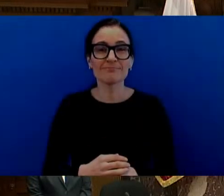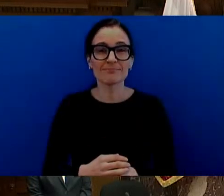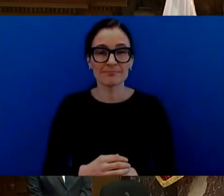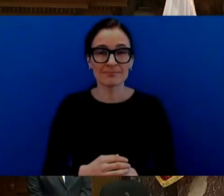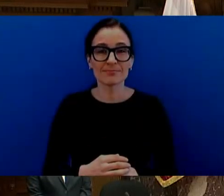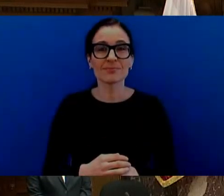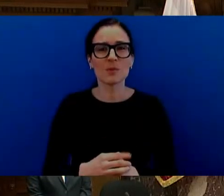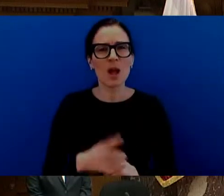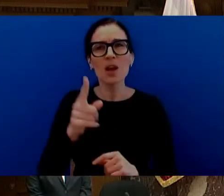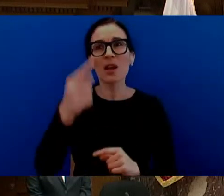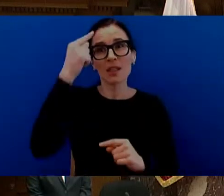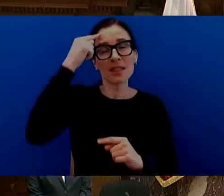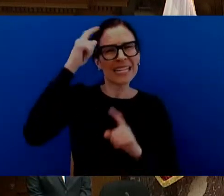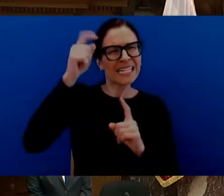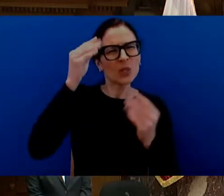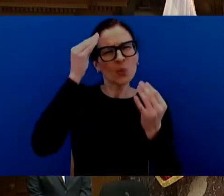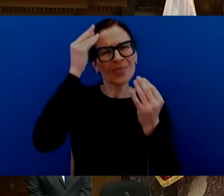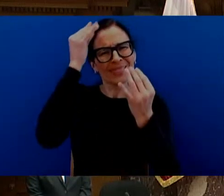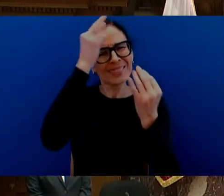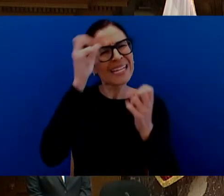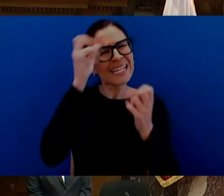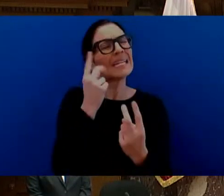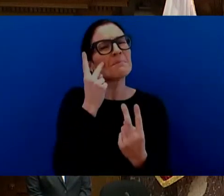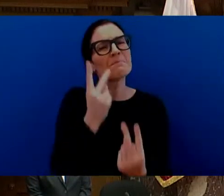You know, I went to residential school.